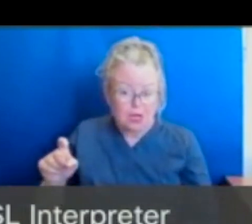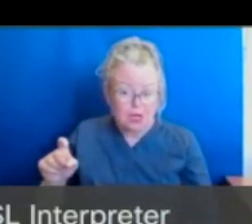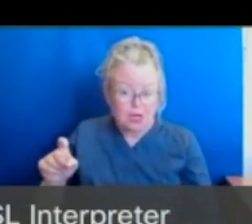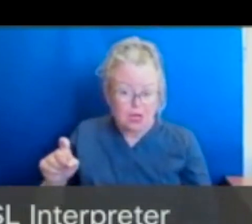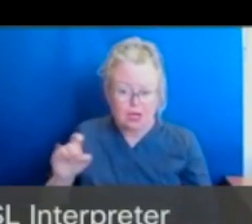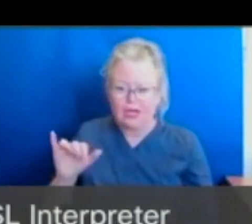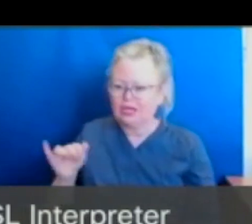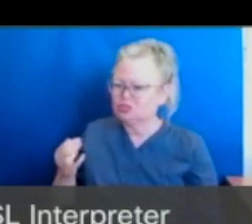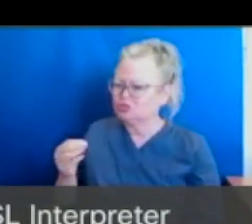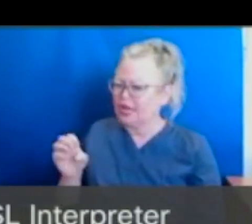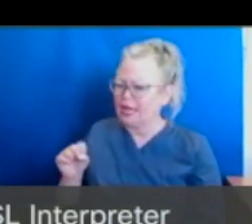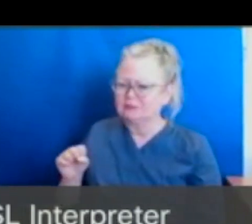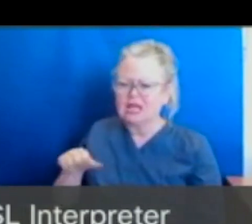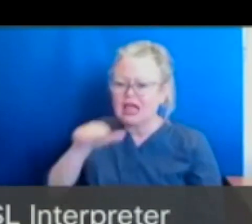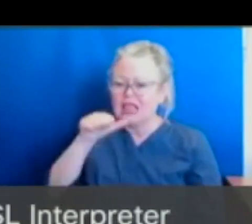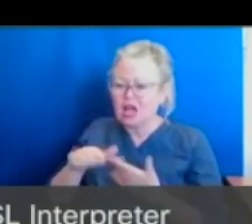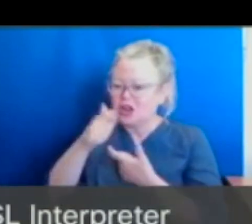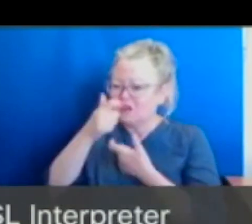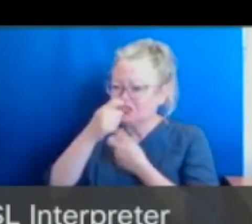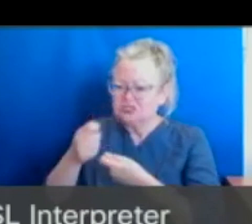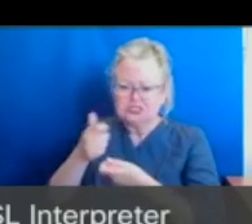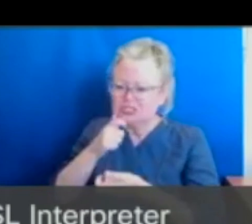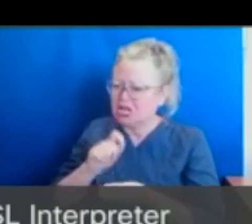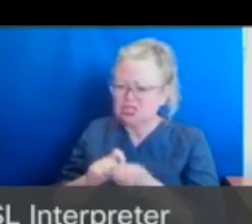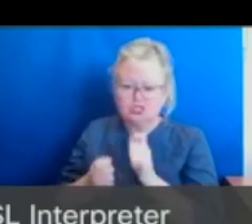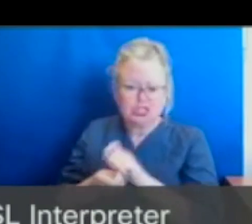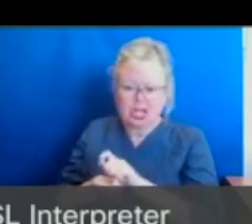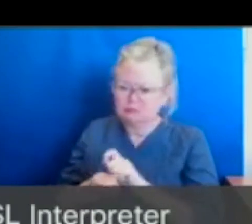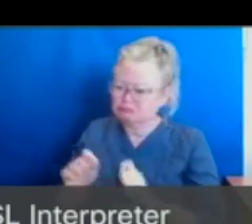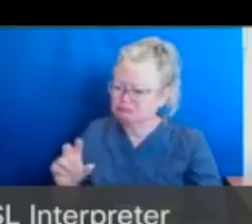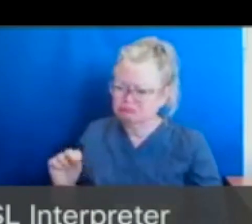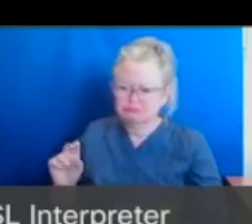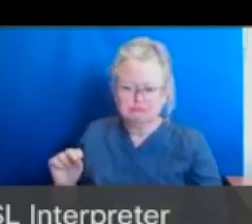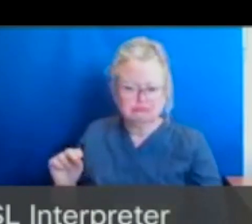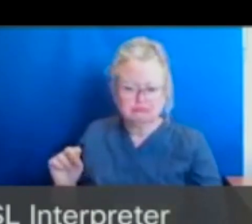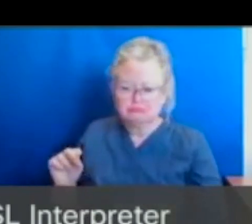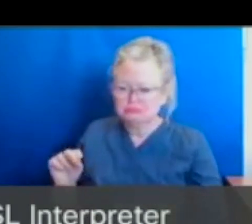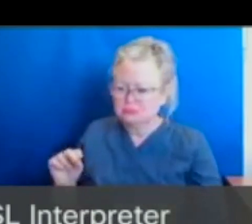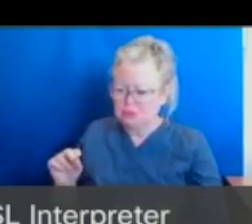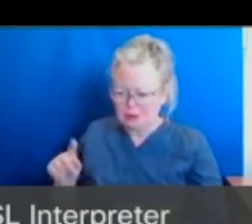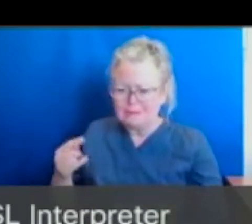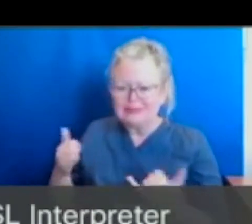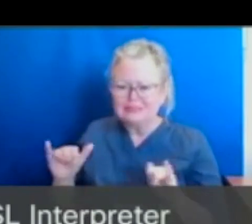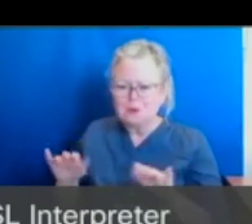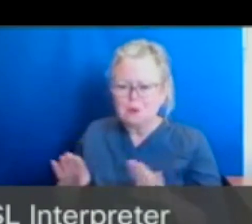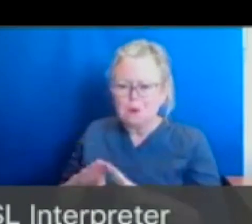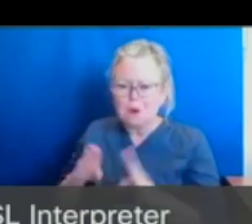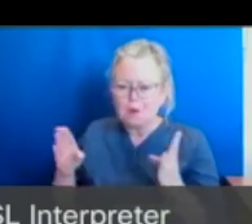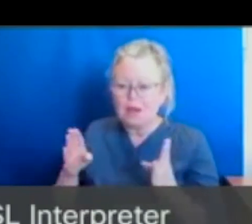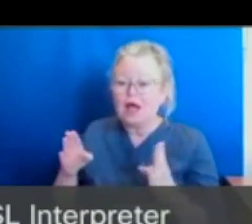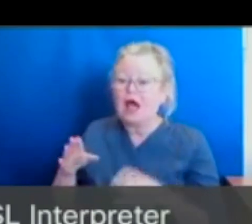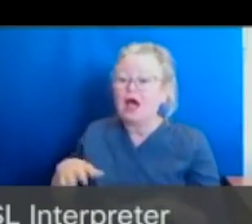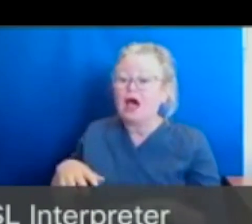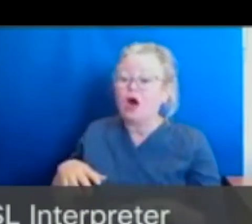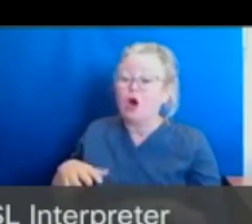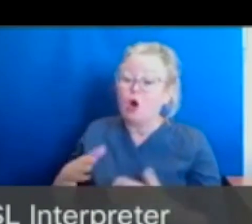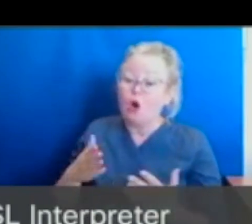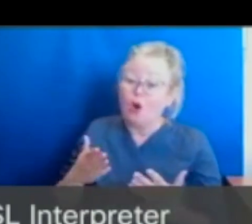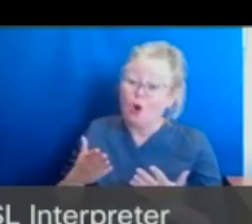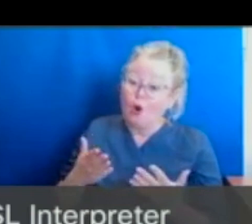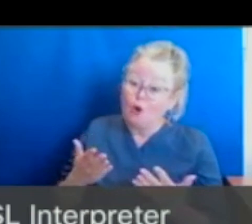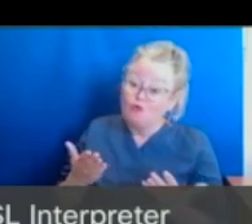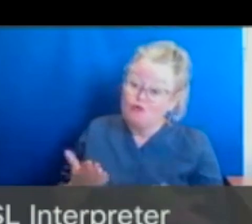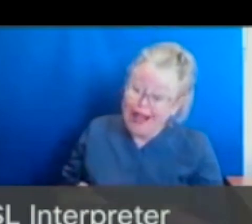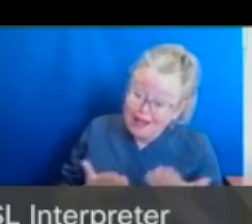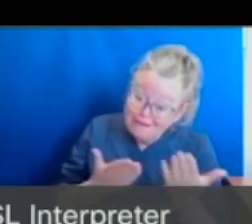It hasn't been changed, but let me just clarify that in terms of whether it's a requirement or a recommendation.